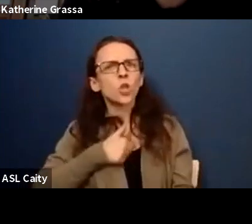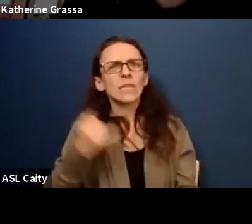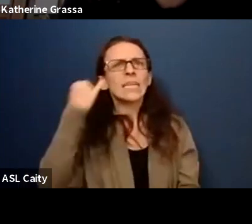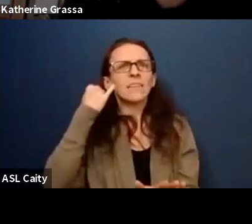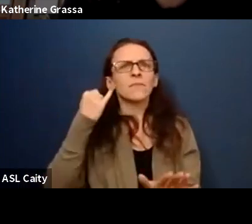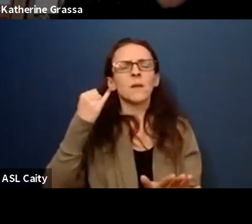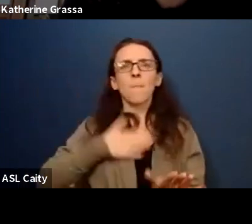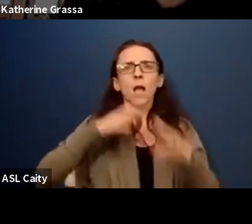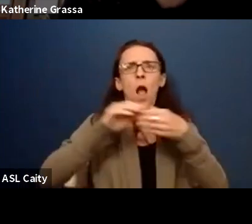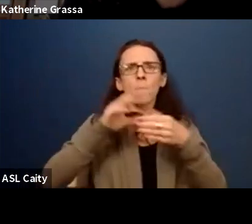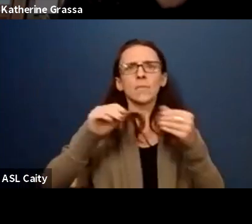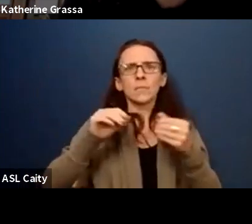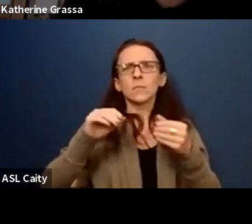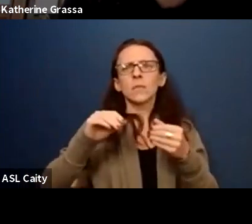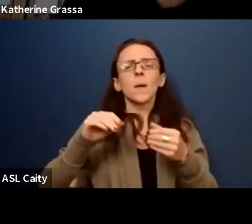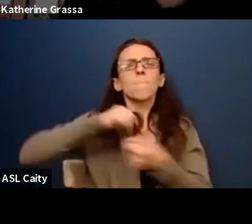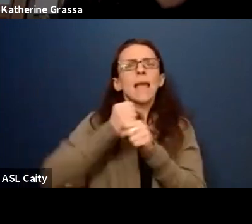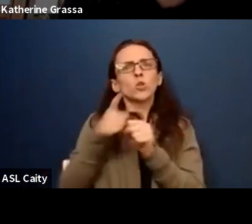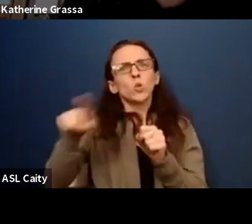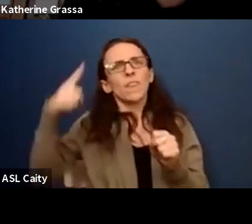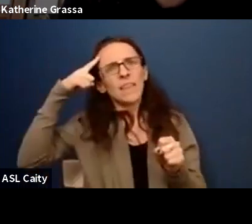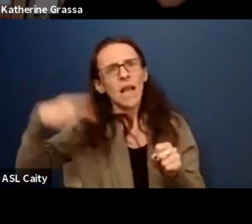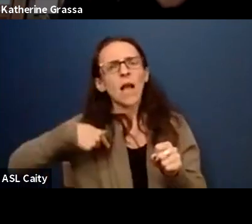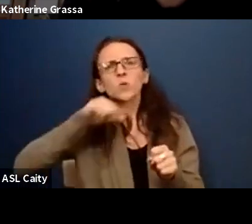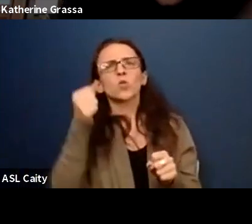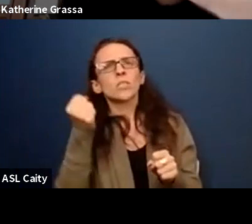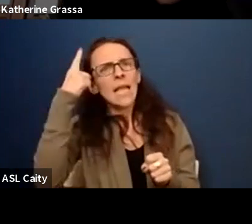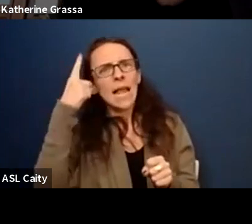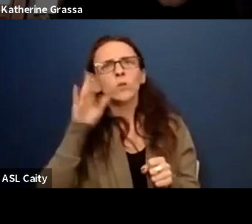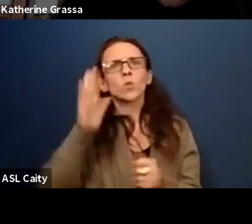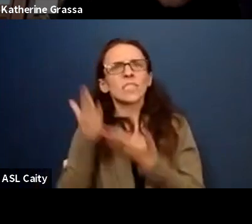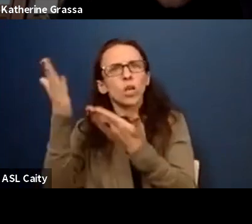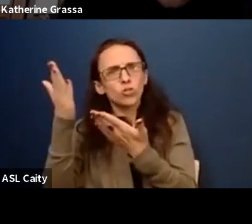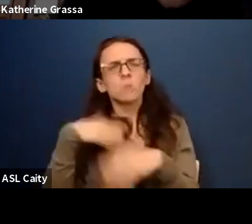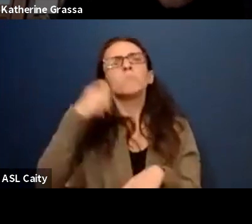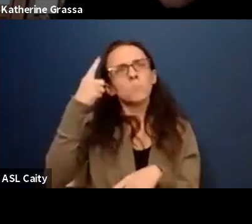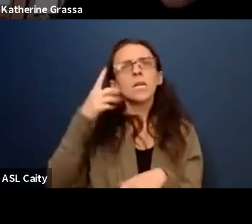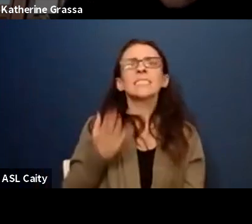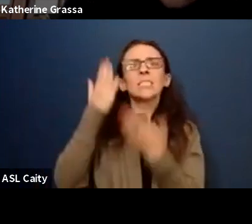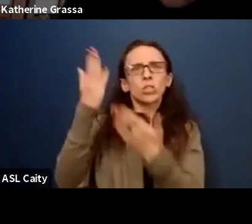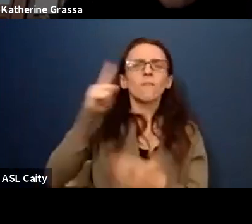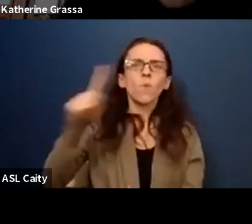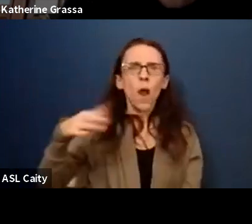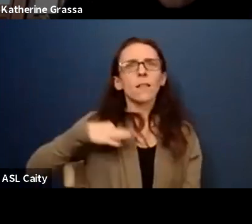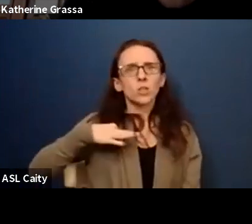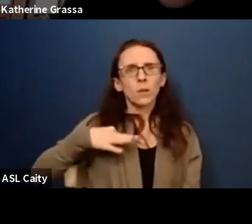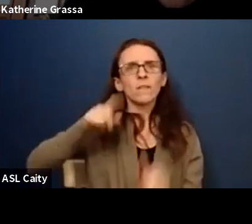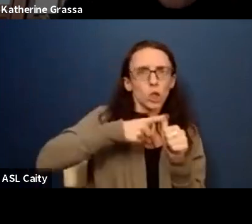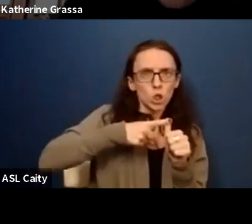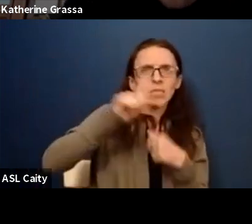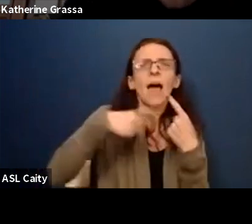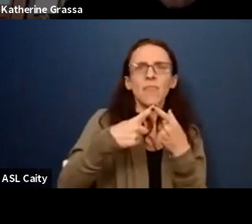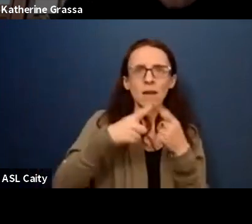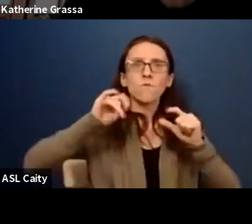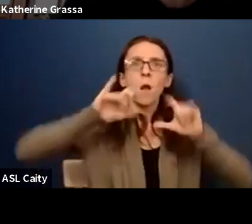suggestion. I absolutely understand that it's a suggestion for an eligibility pool and then a lottery within that pool. My